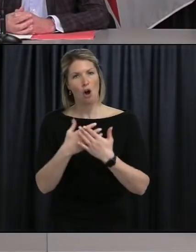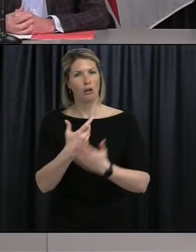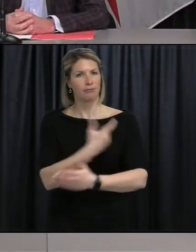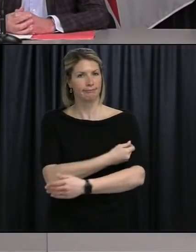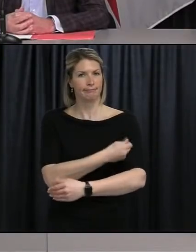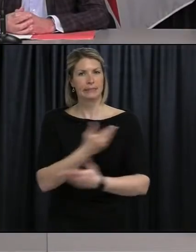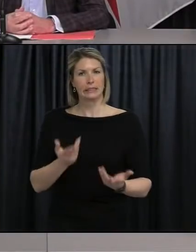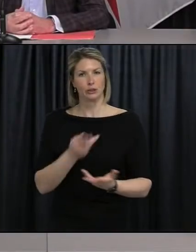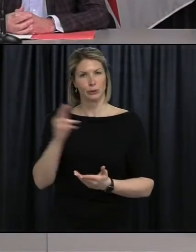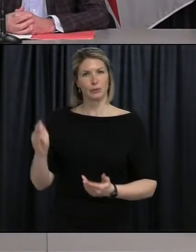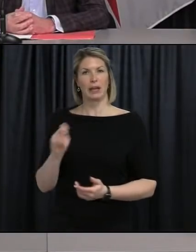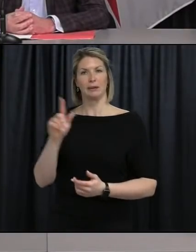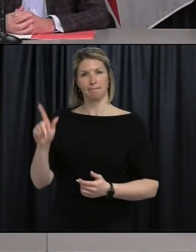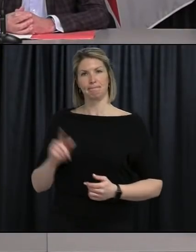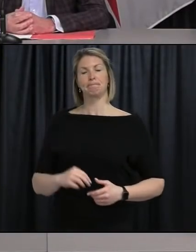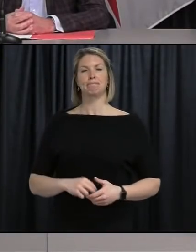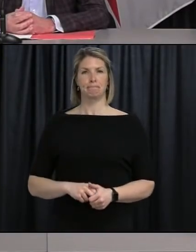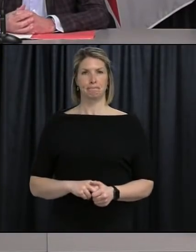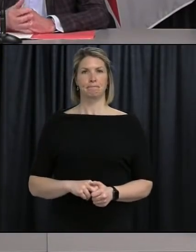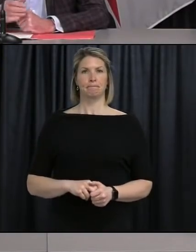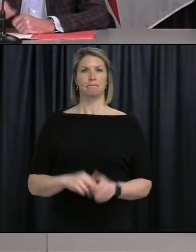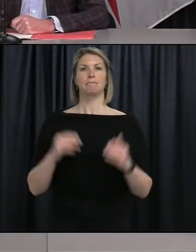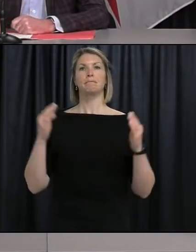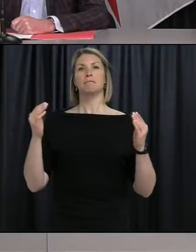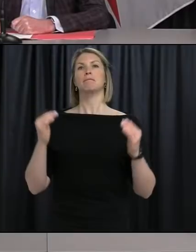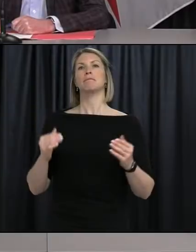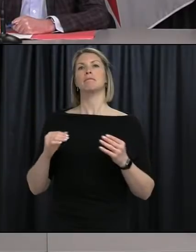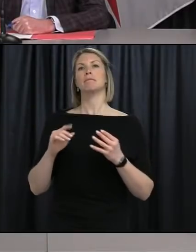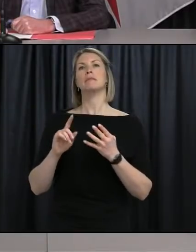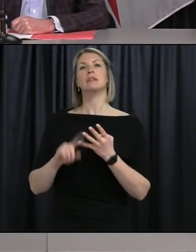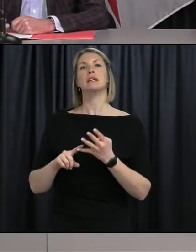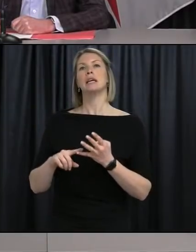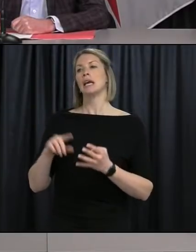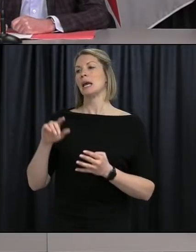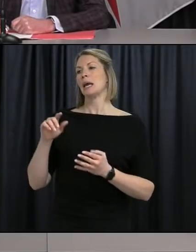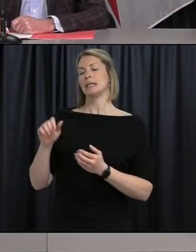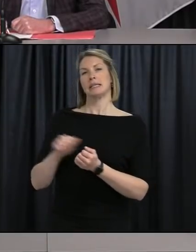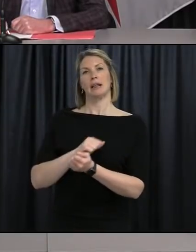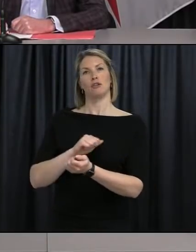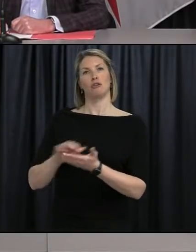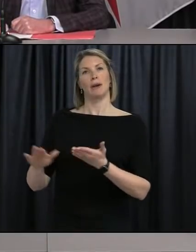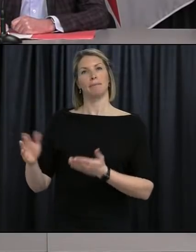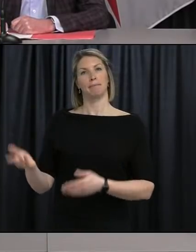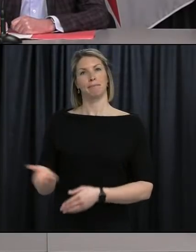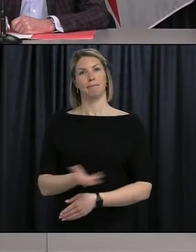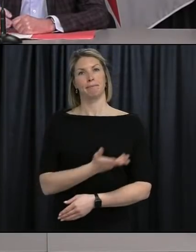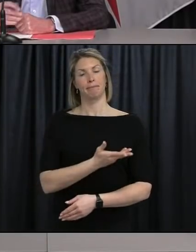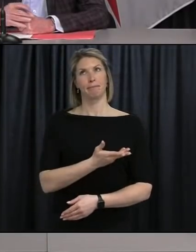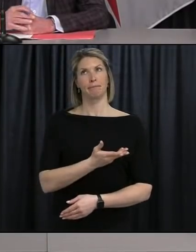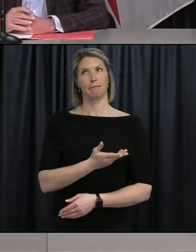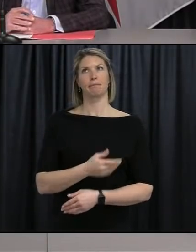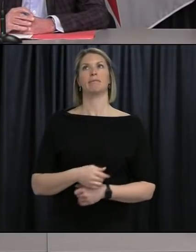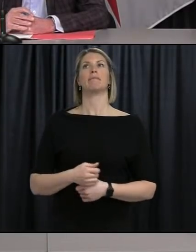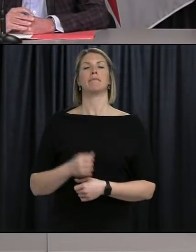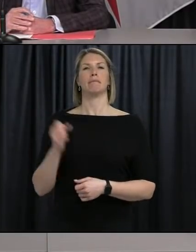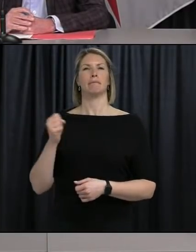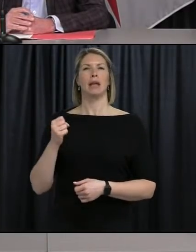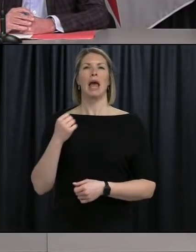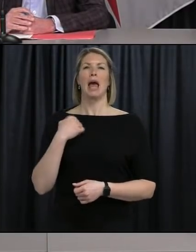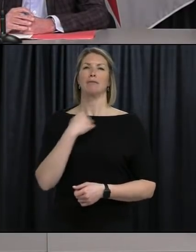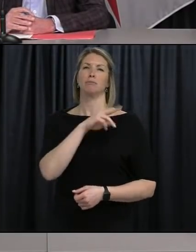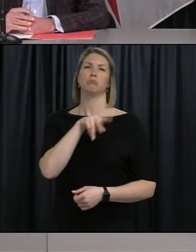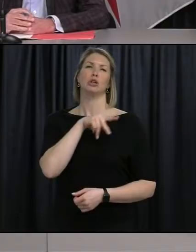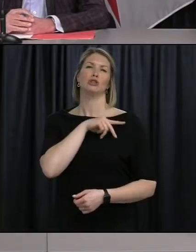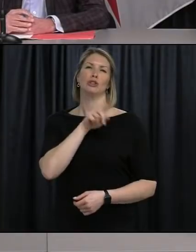Thank you. Peter Jackson with the Telegram. Do you have a final question? Yes, I have a bit of a personal